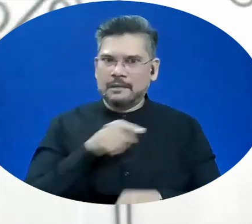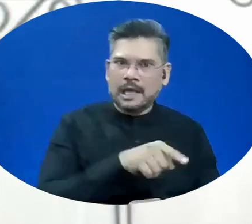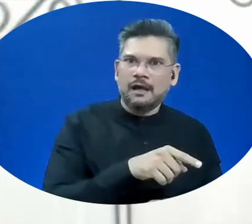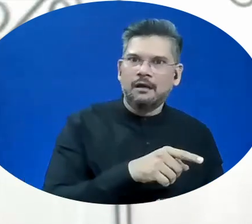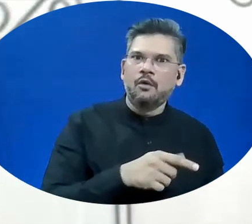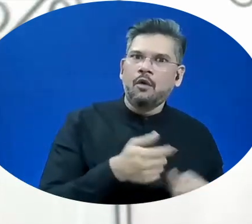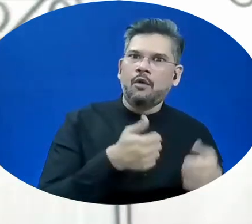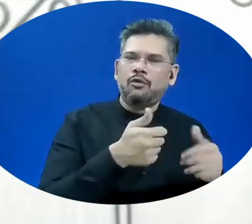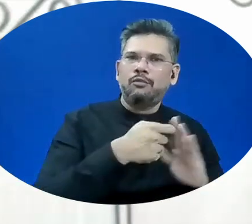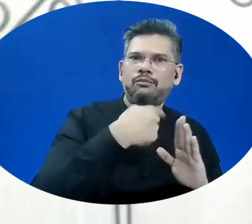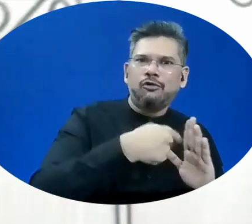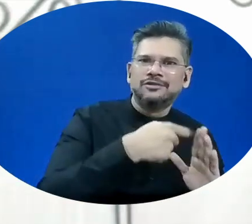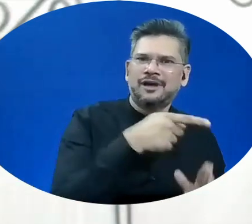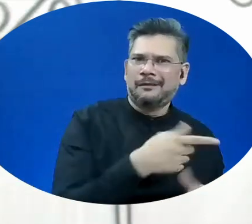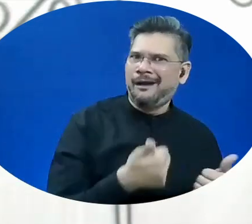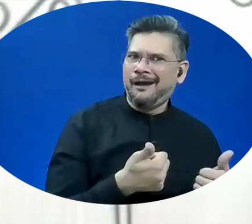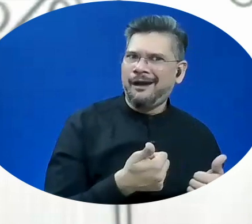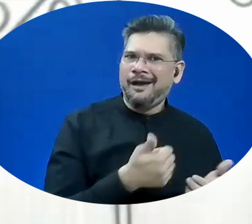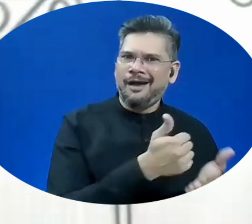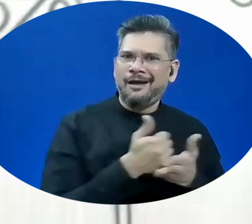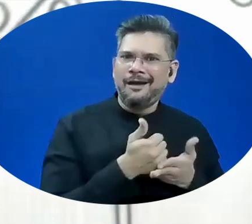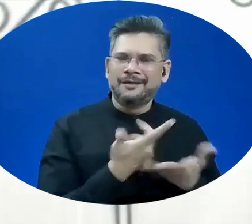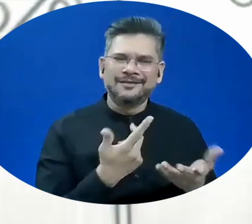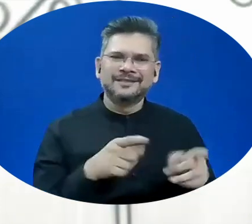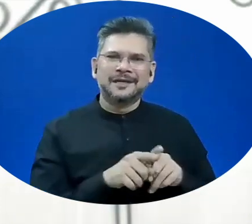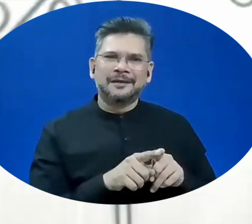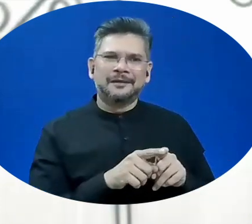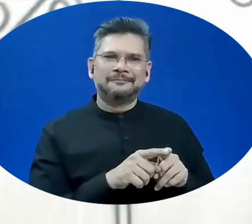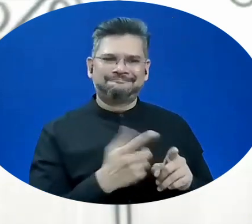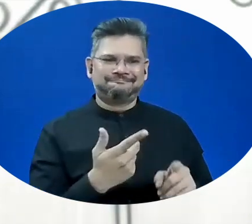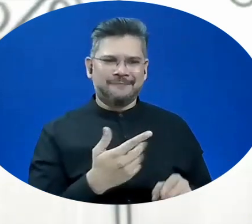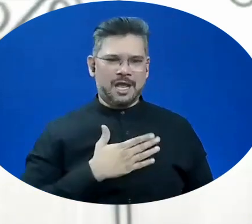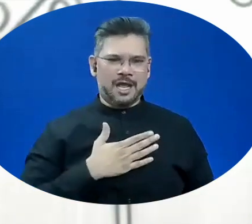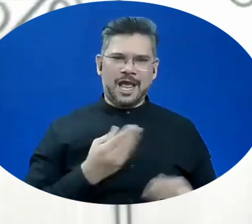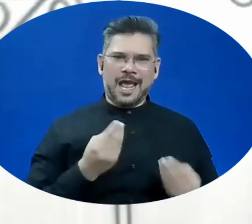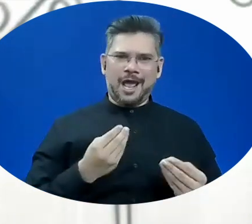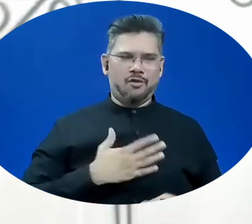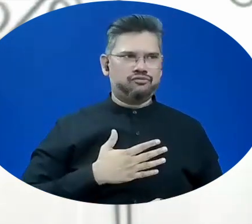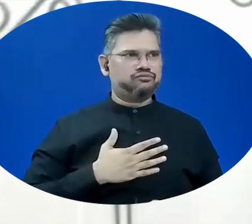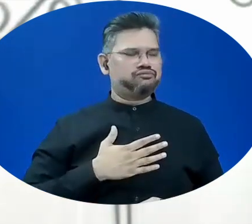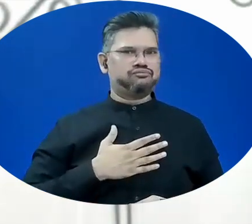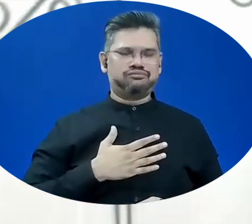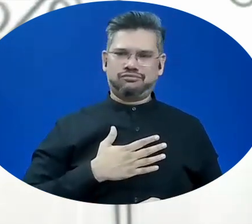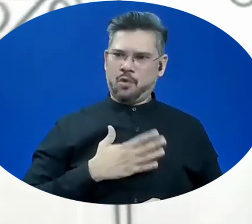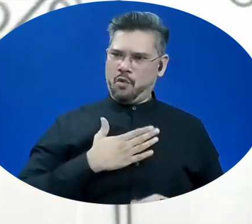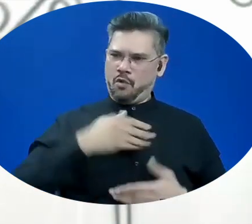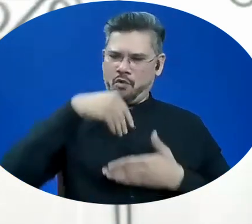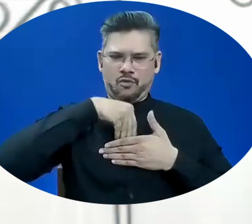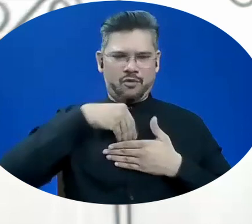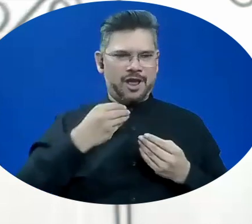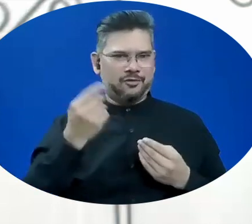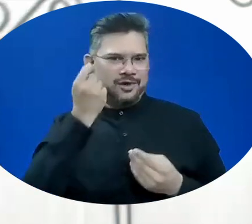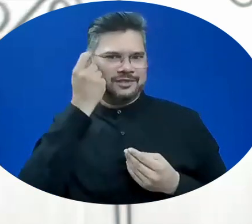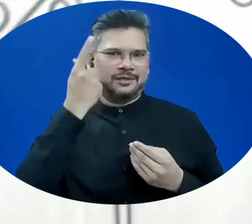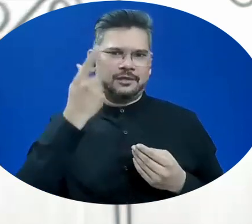project. It was all about giving us a voice, and it was a safe space. So it's where I was isolated from community, was isolated